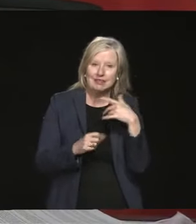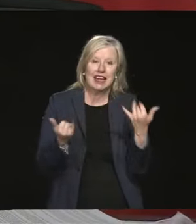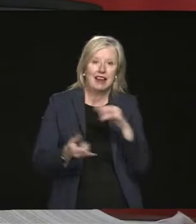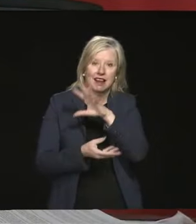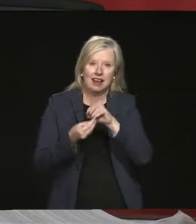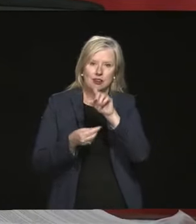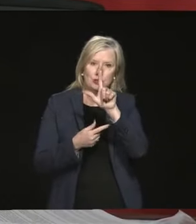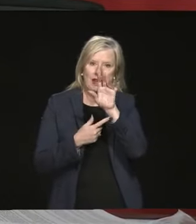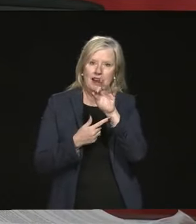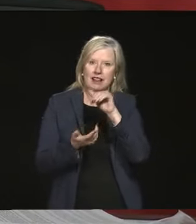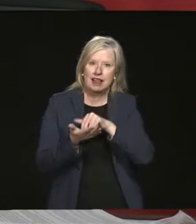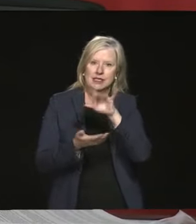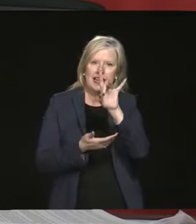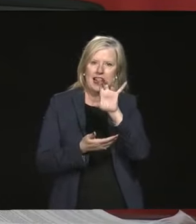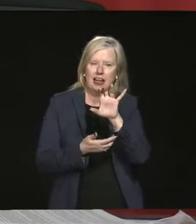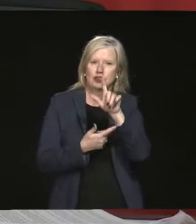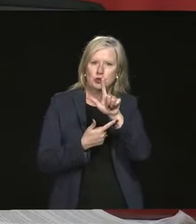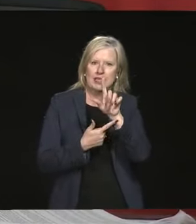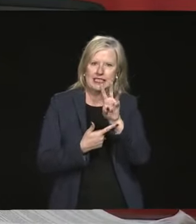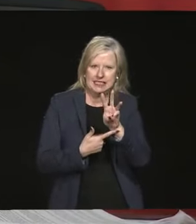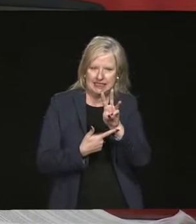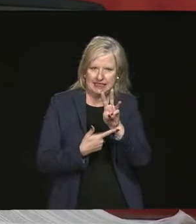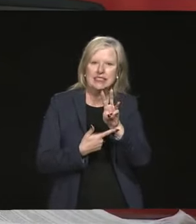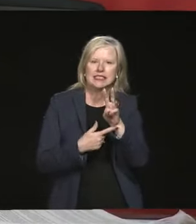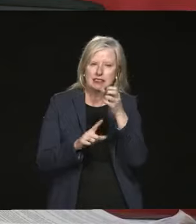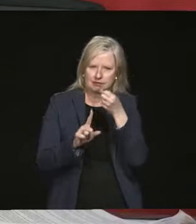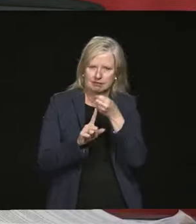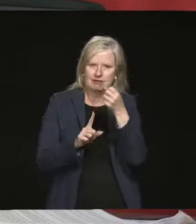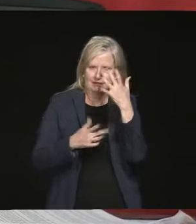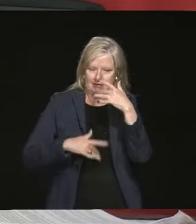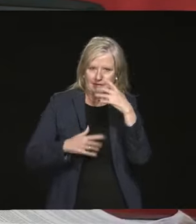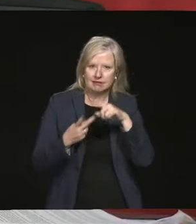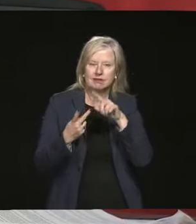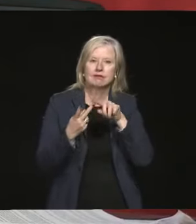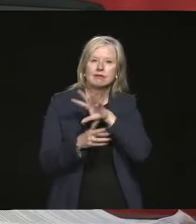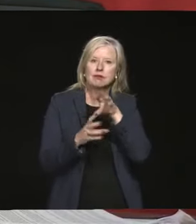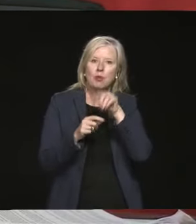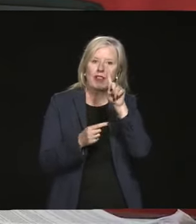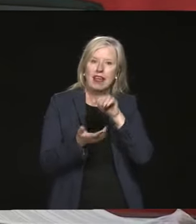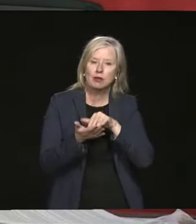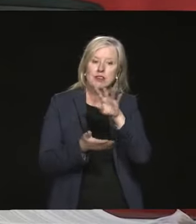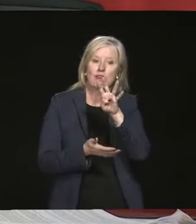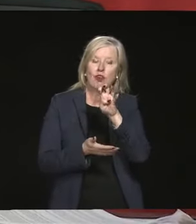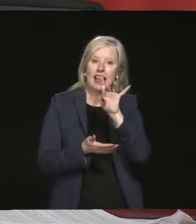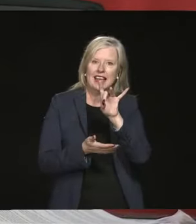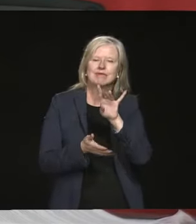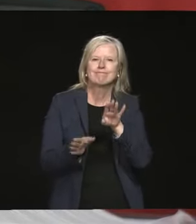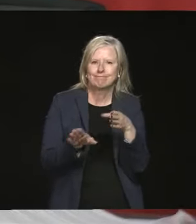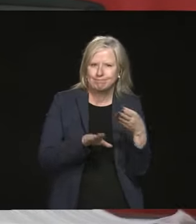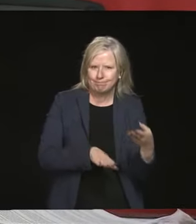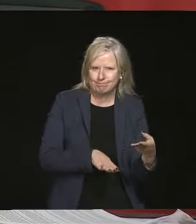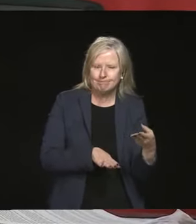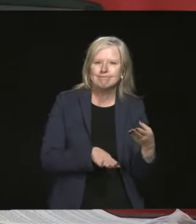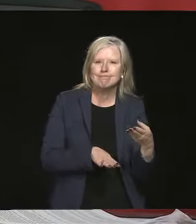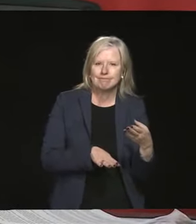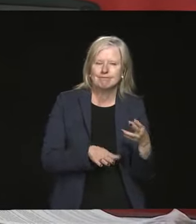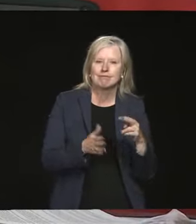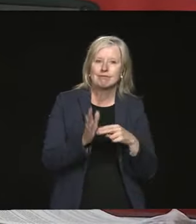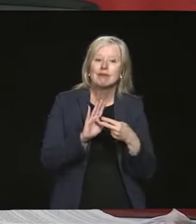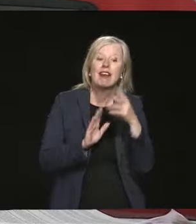29,826 cases, including 1,048 deaths. Close to 50% of the deaths are linked to long-term